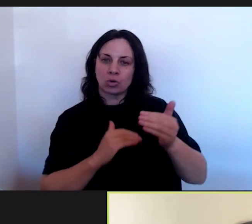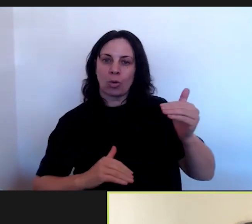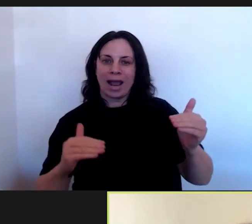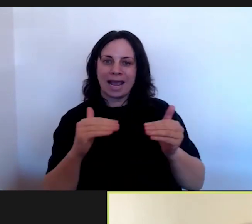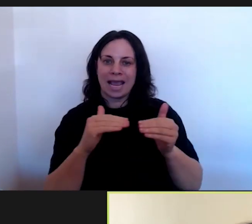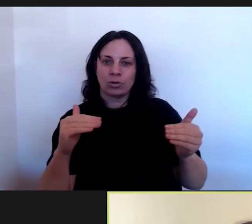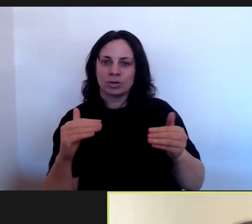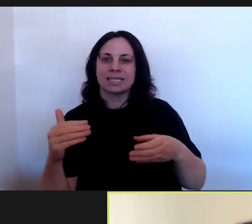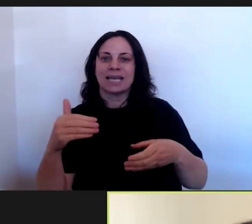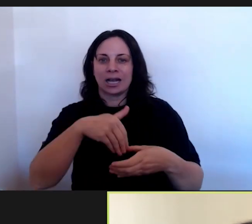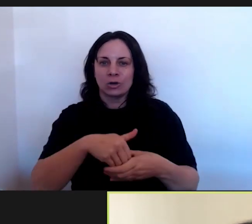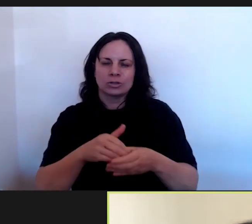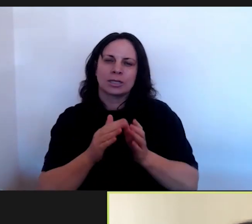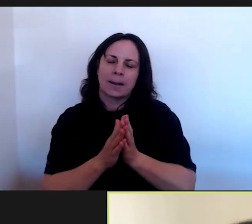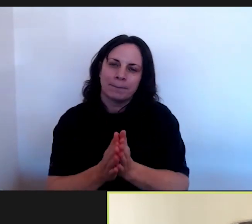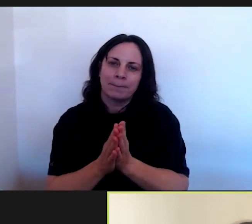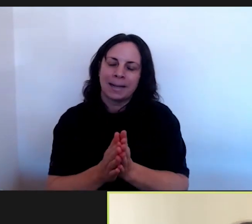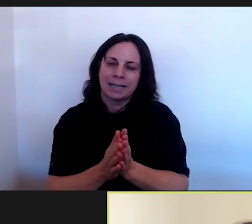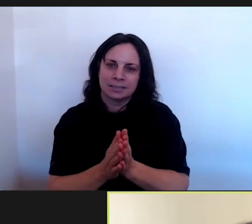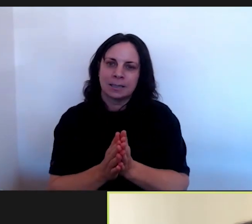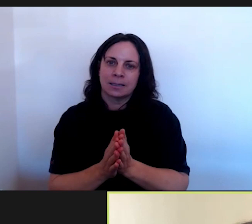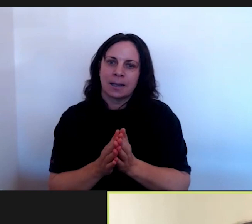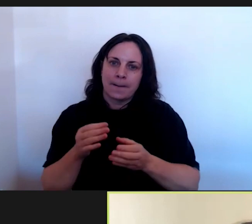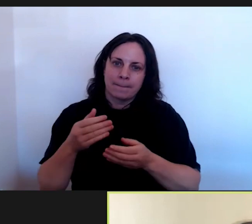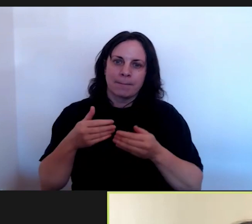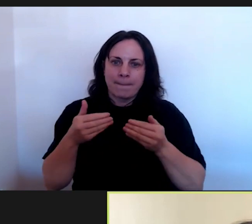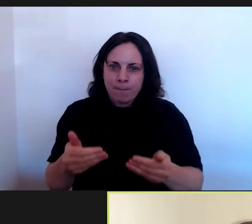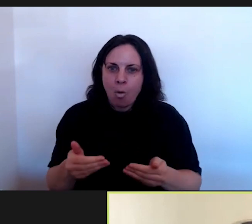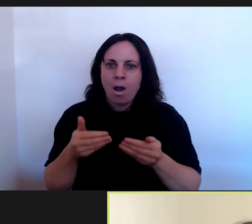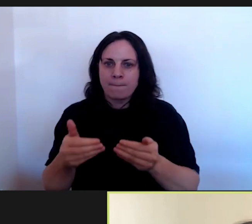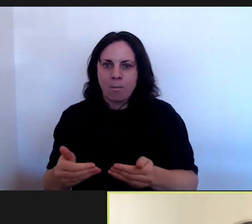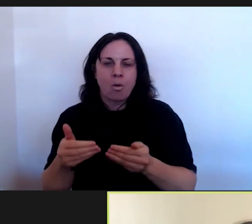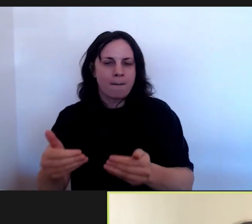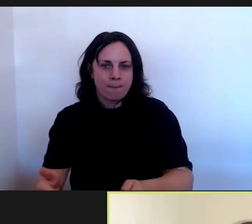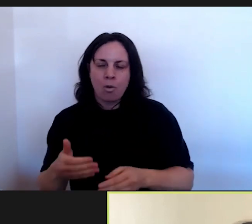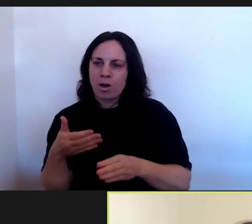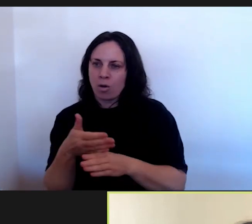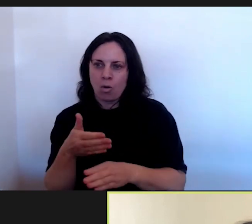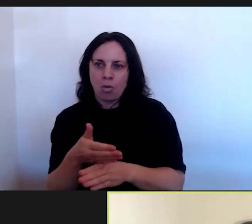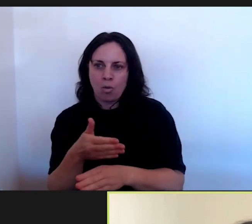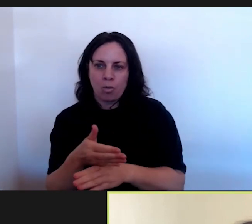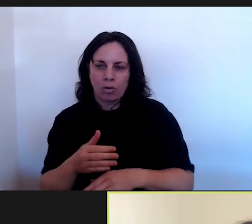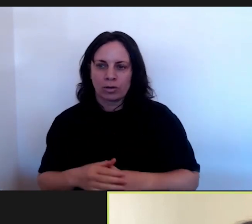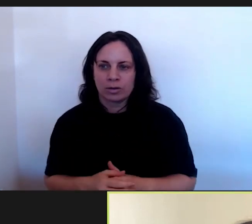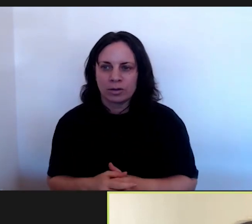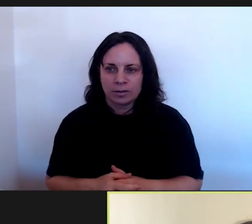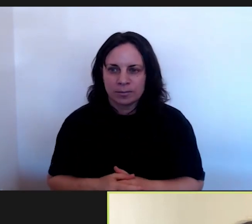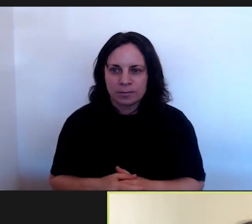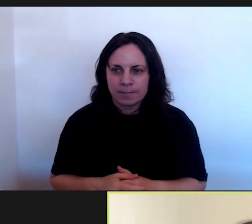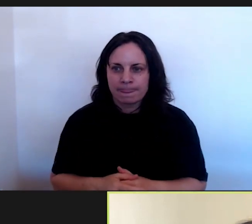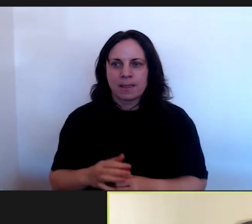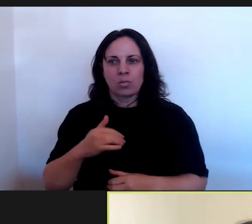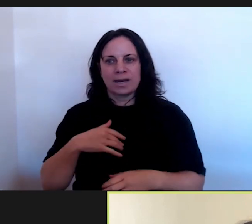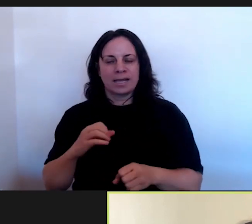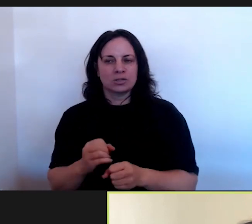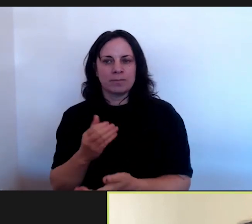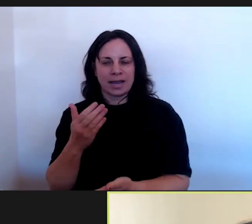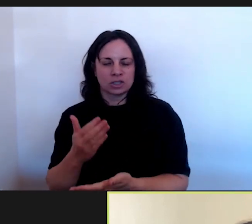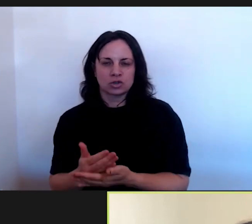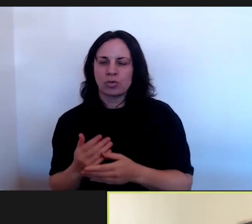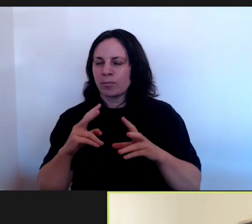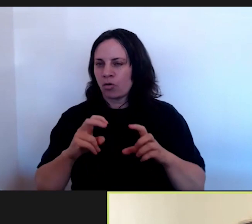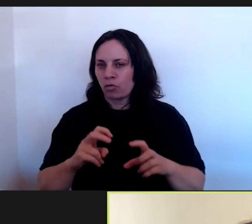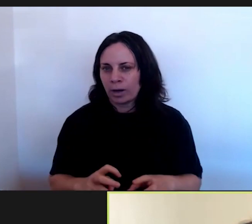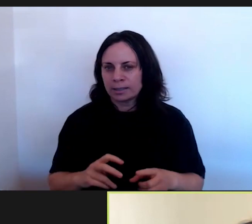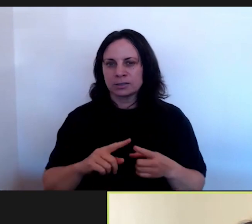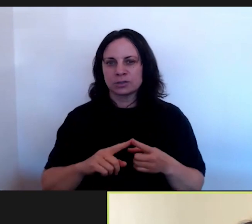beyond. Even if it's require you a bit of more work, please do so. Only then you will produce the kind of research that will really inform the policy makers